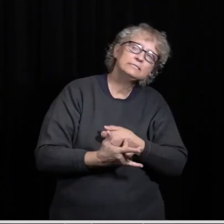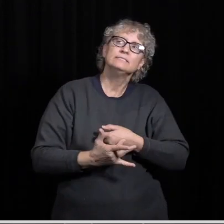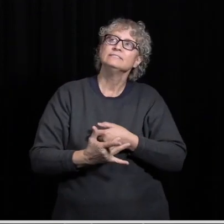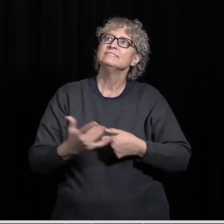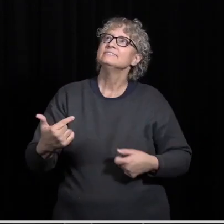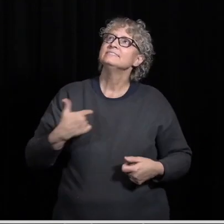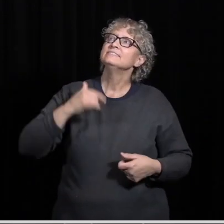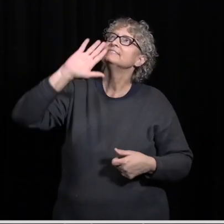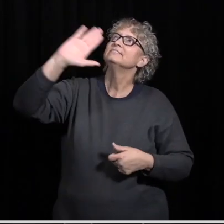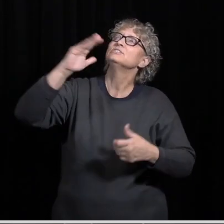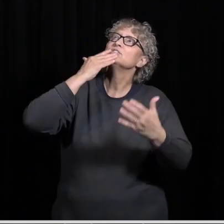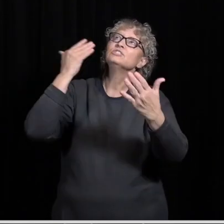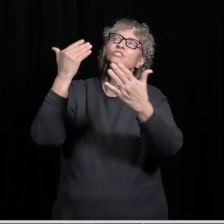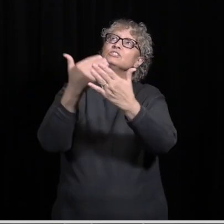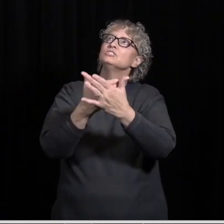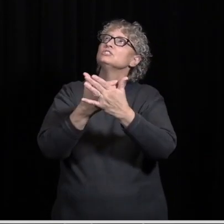Your goodness is